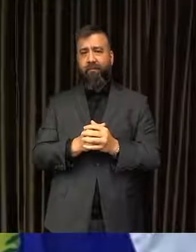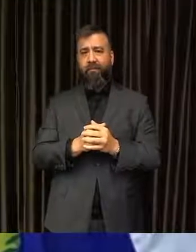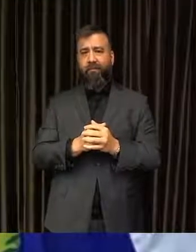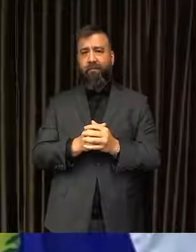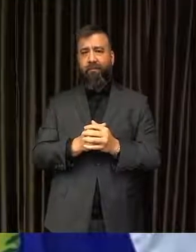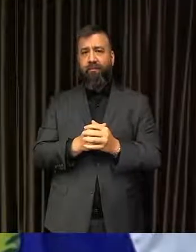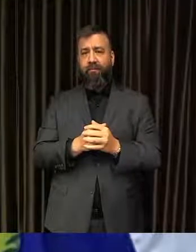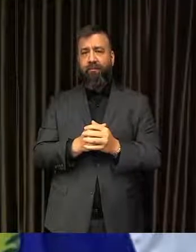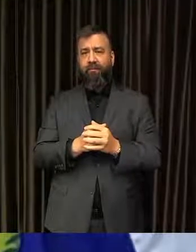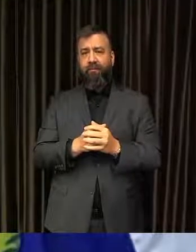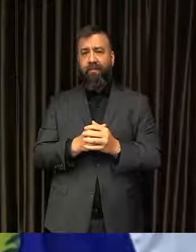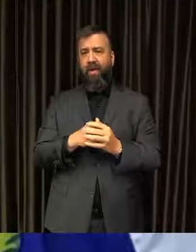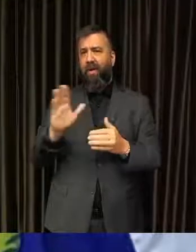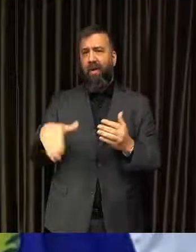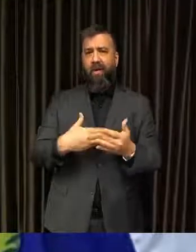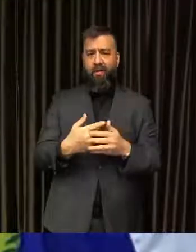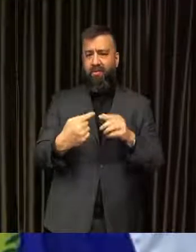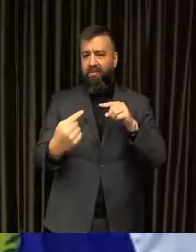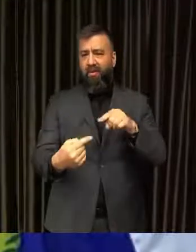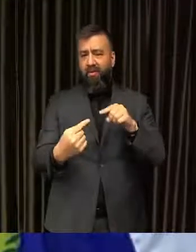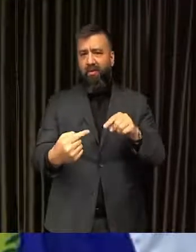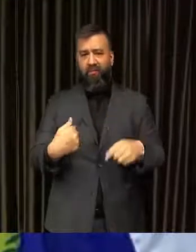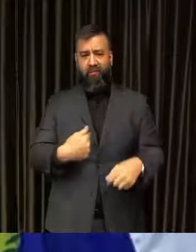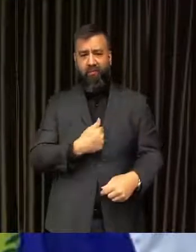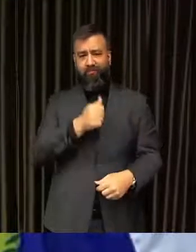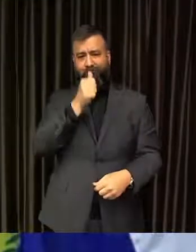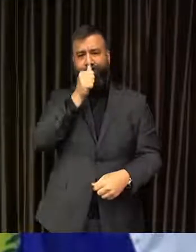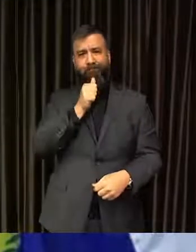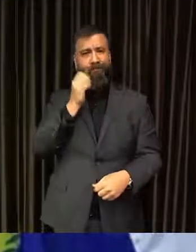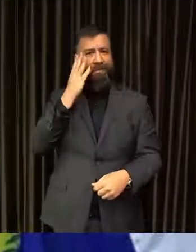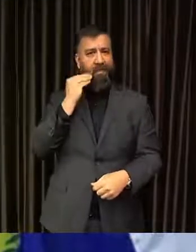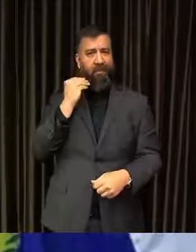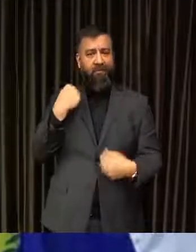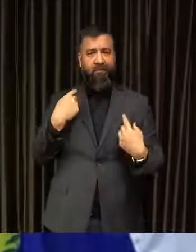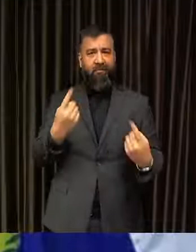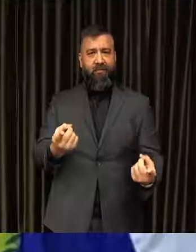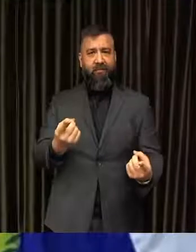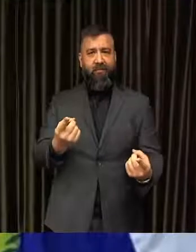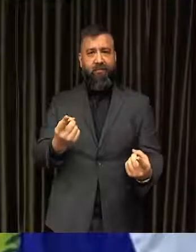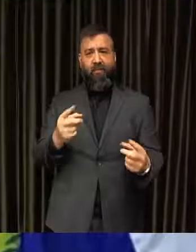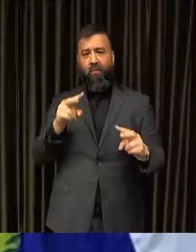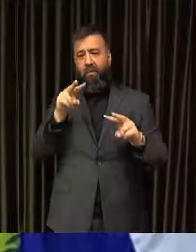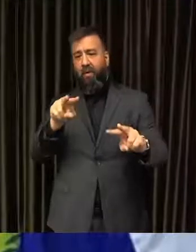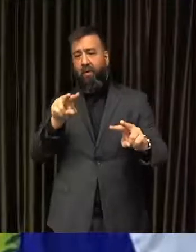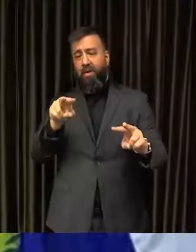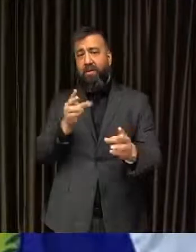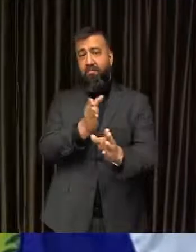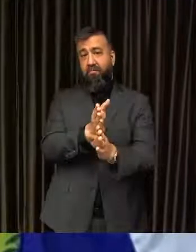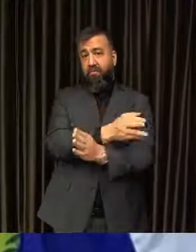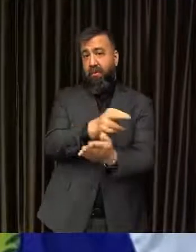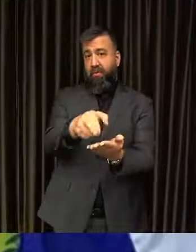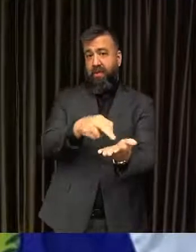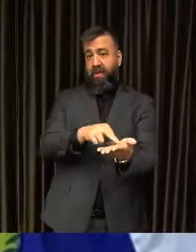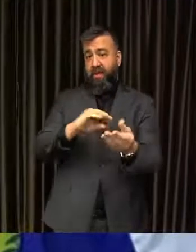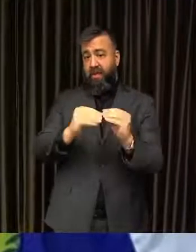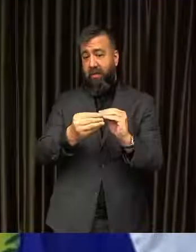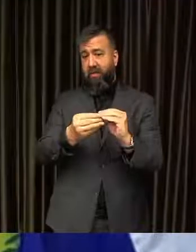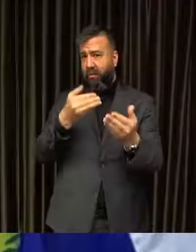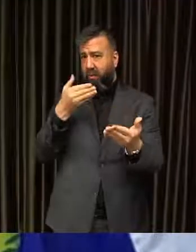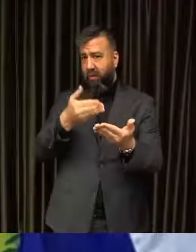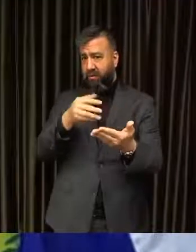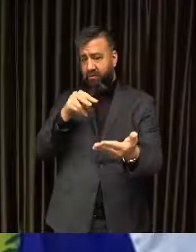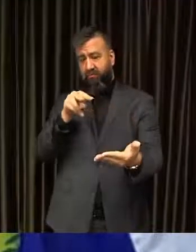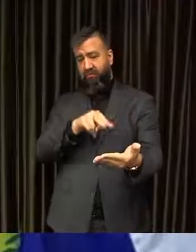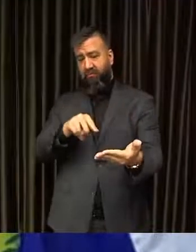to live with at the beginning of this process. We're watching vaccine pre-registration very closely, and we are